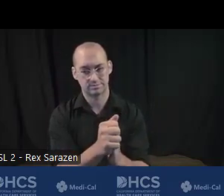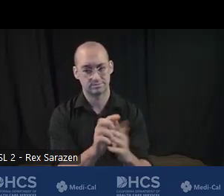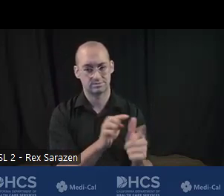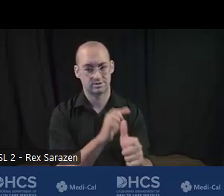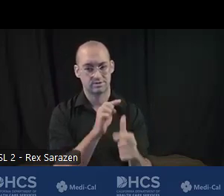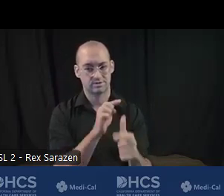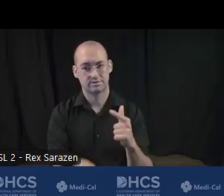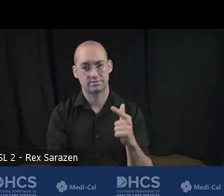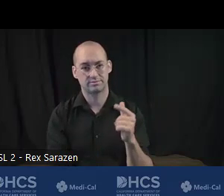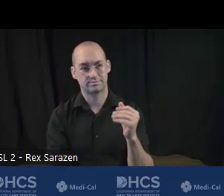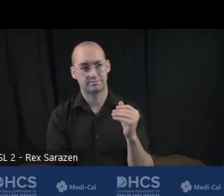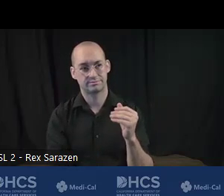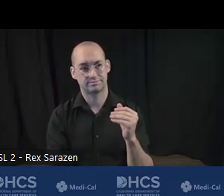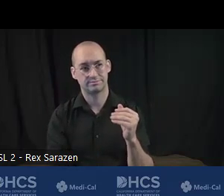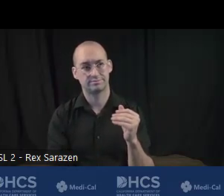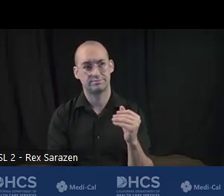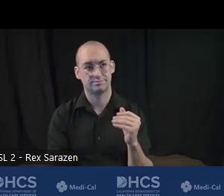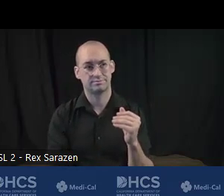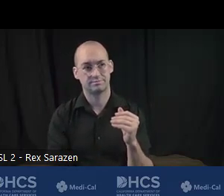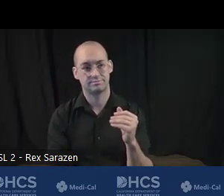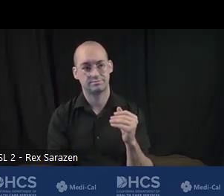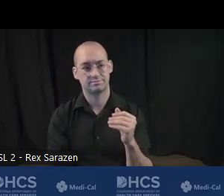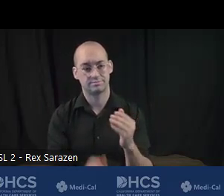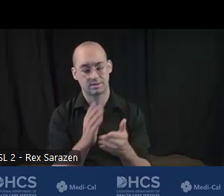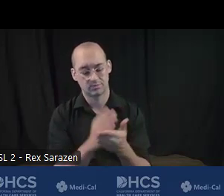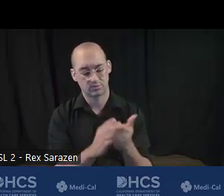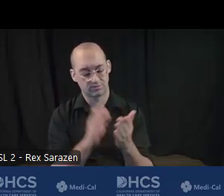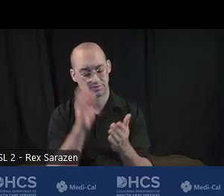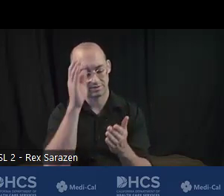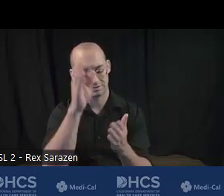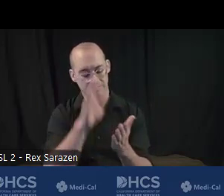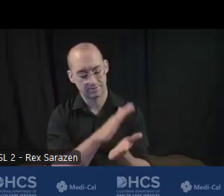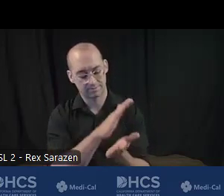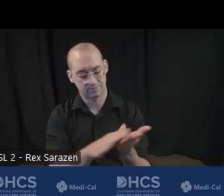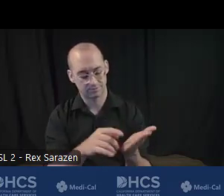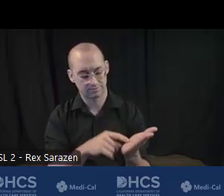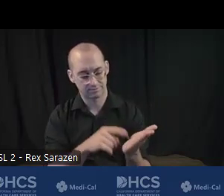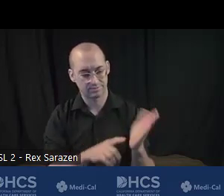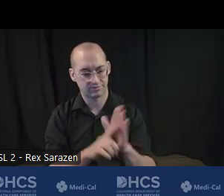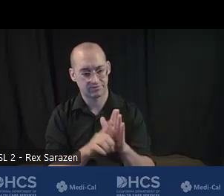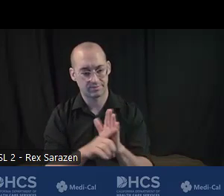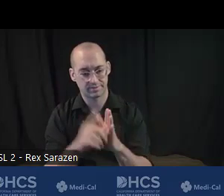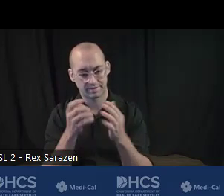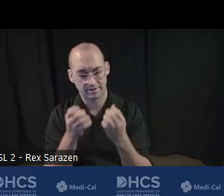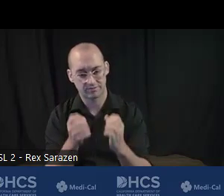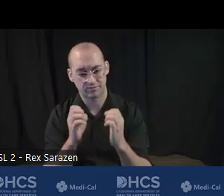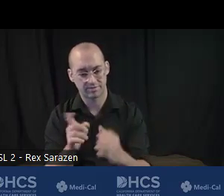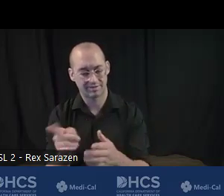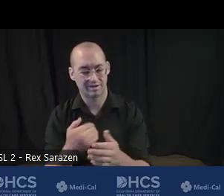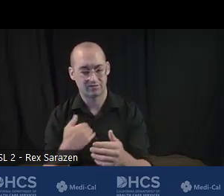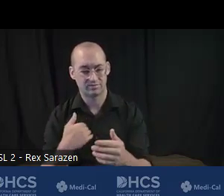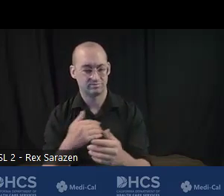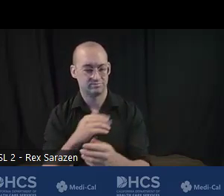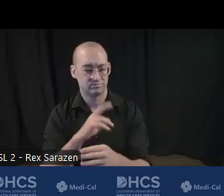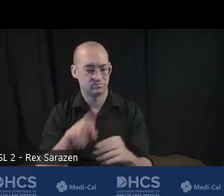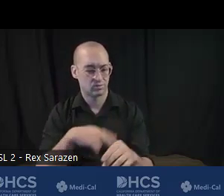also, as part of the concept paper development efforts, DHCS is also convening regular and ad hoc internal